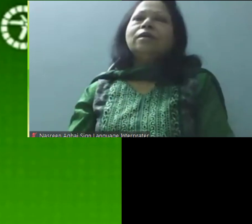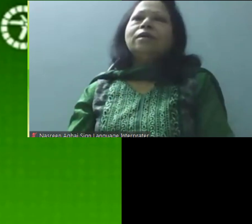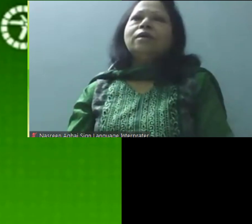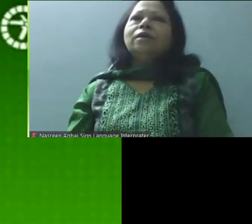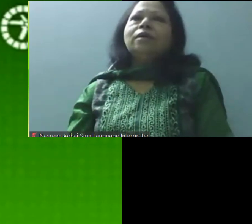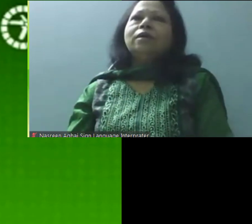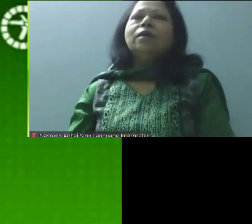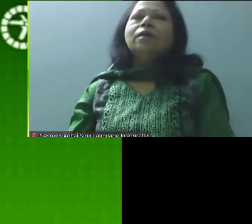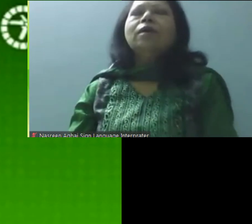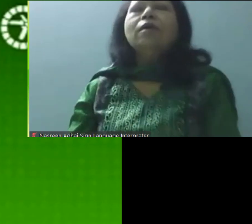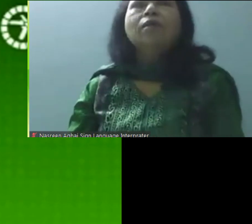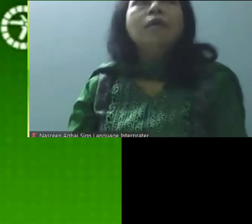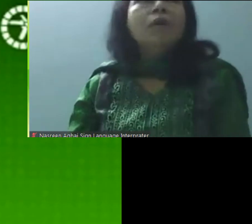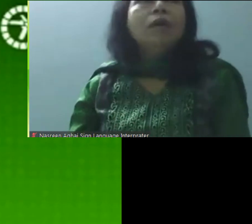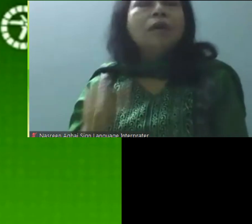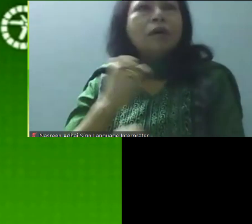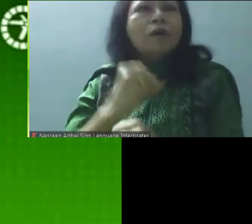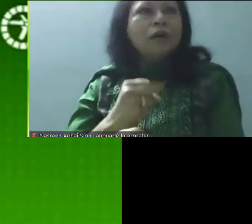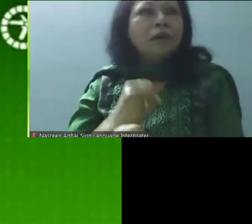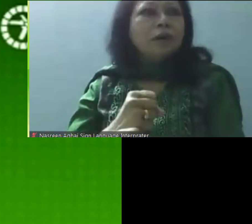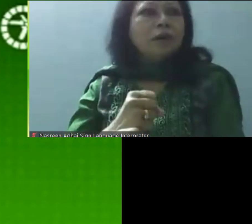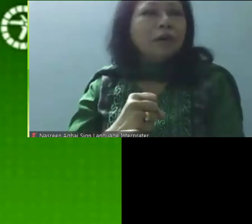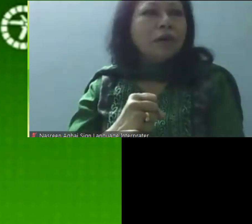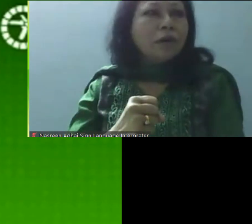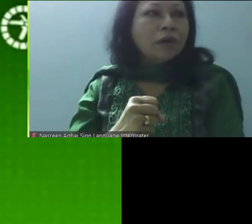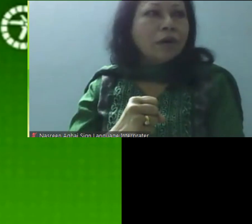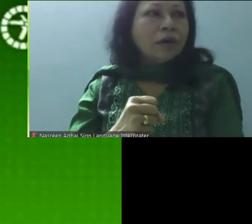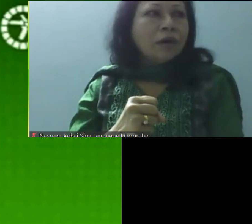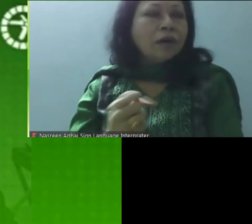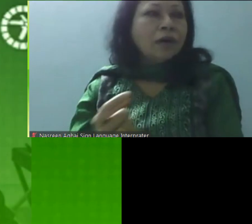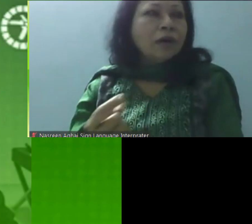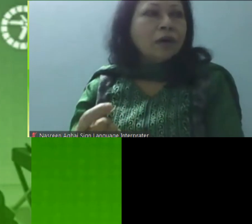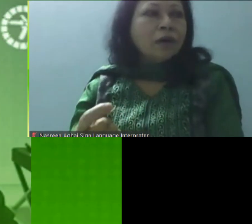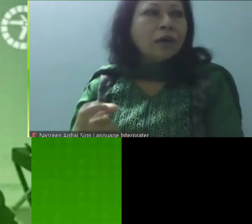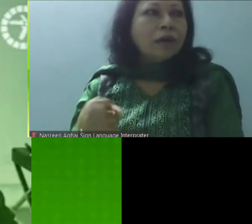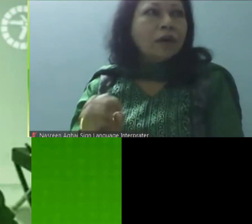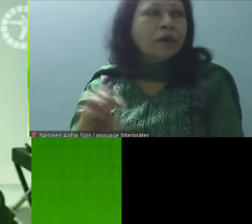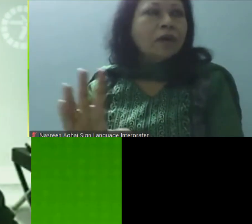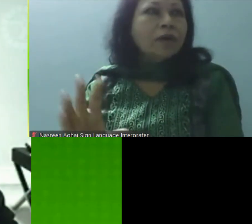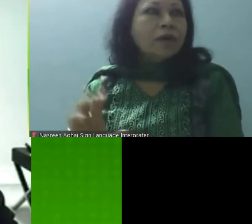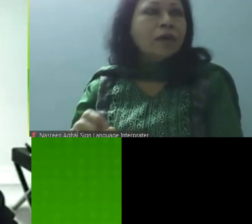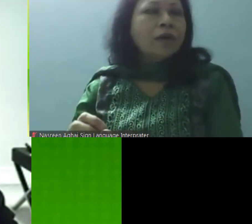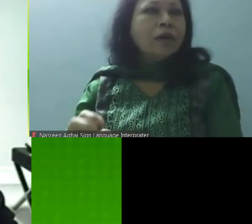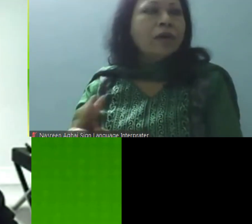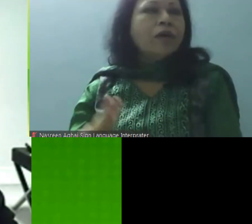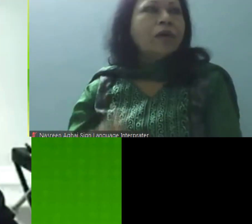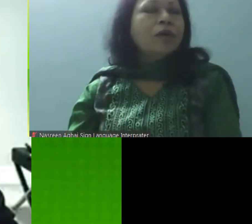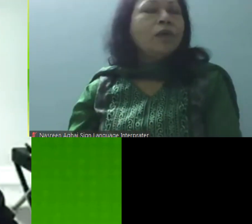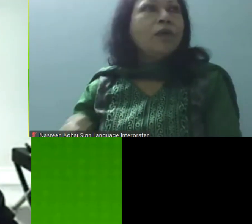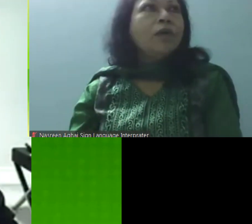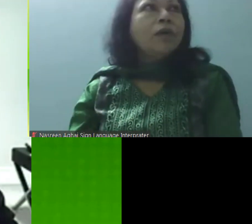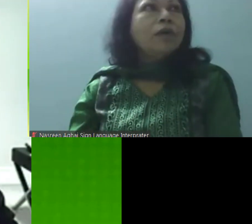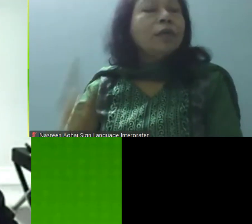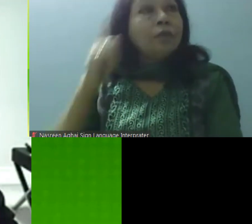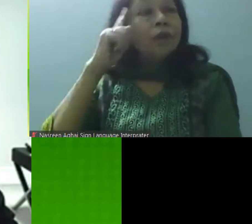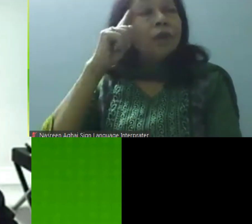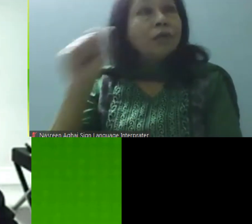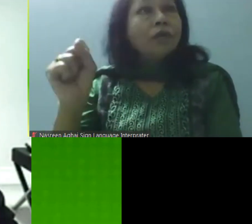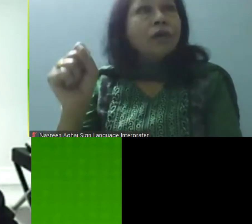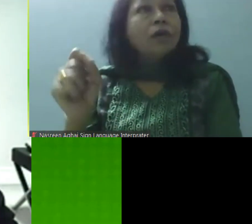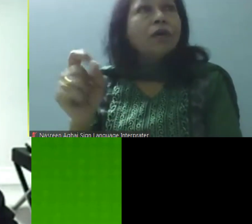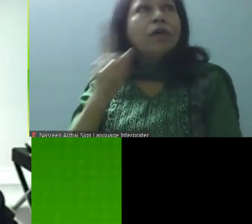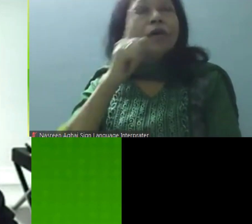I think governments can allocate funds and make sure they're people who